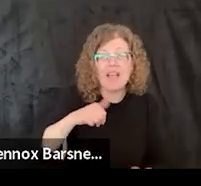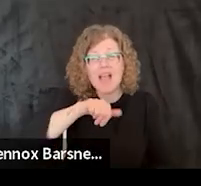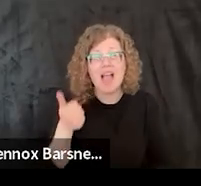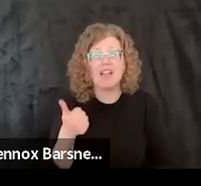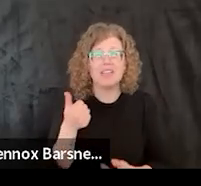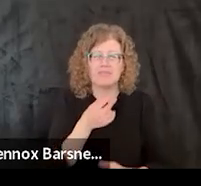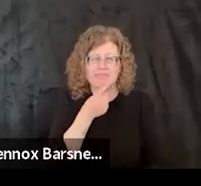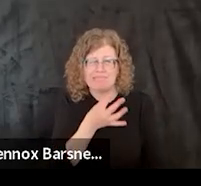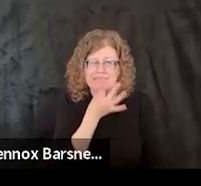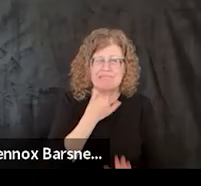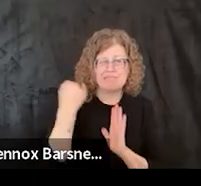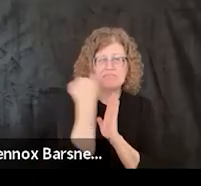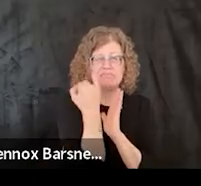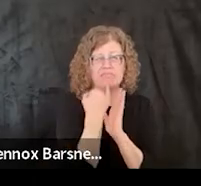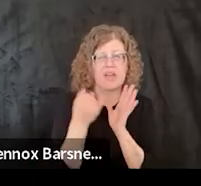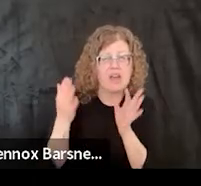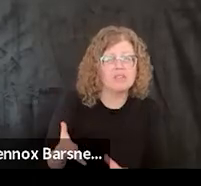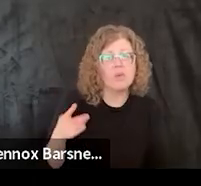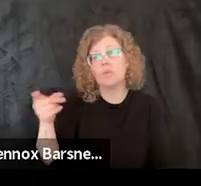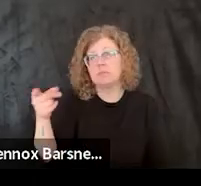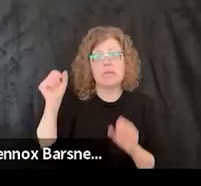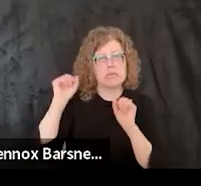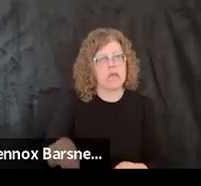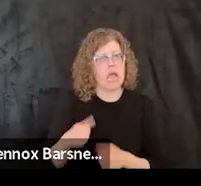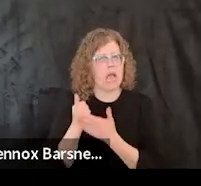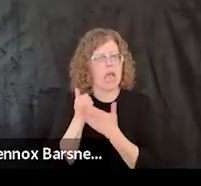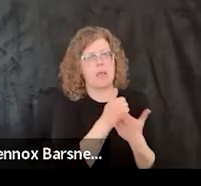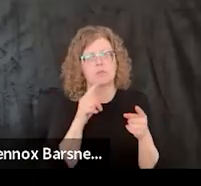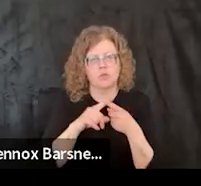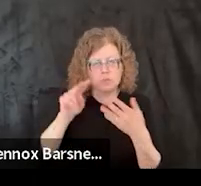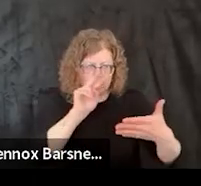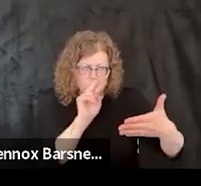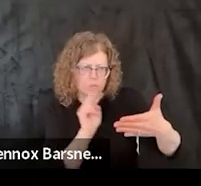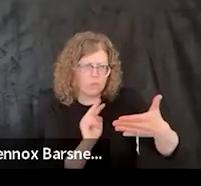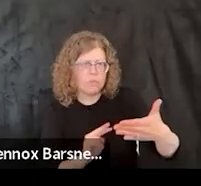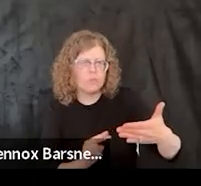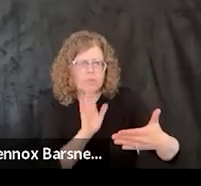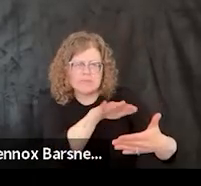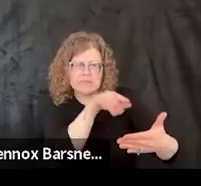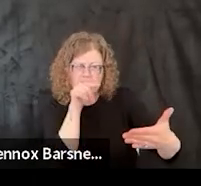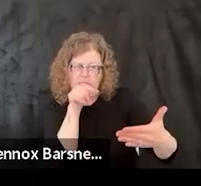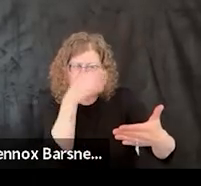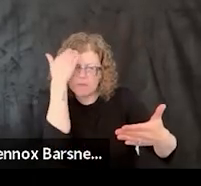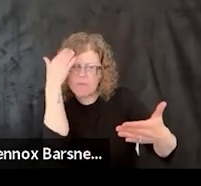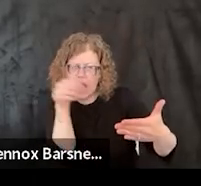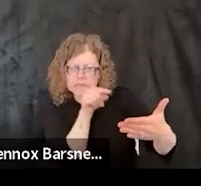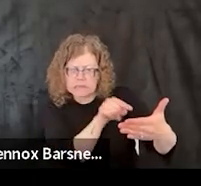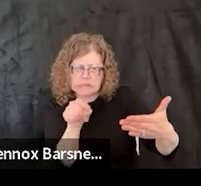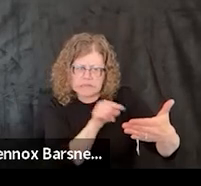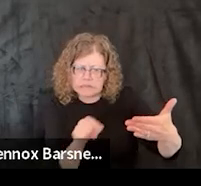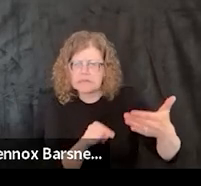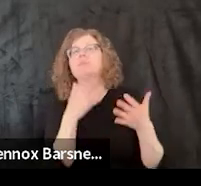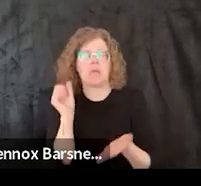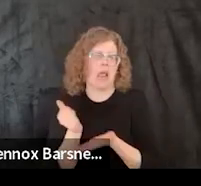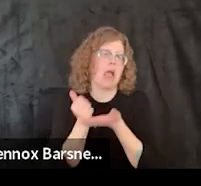previous experience look for any red flags or gaps in your planning, budgeting. I suggest leaning